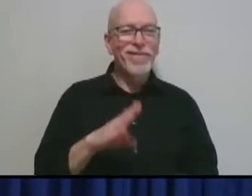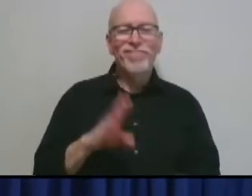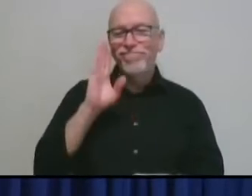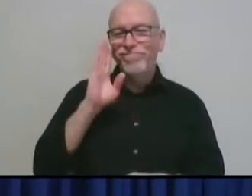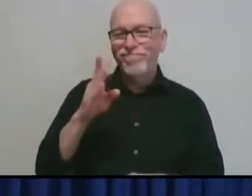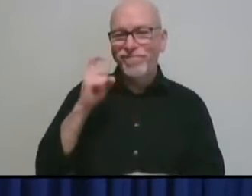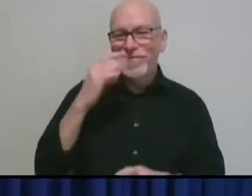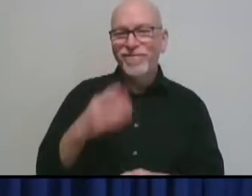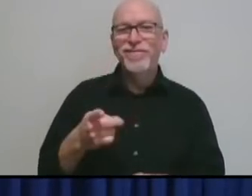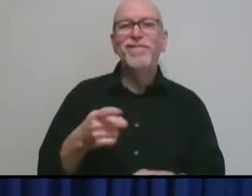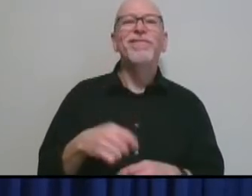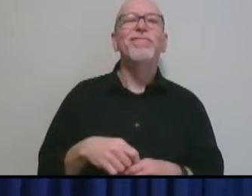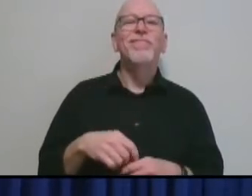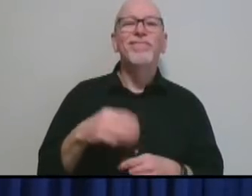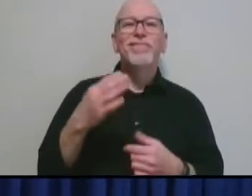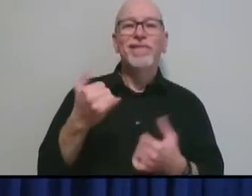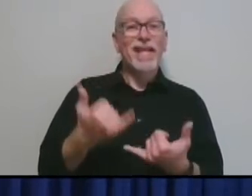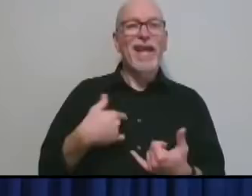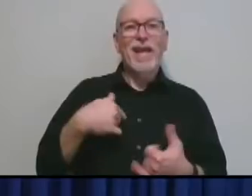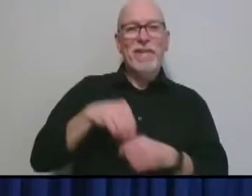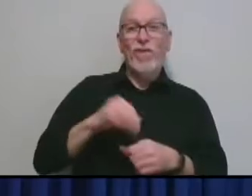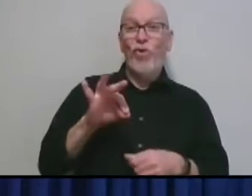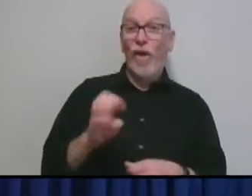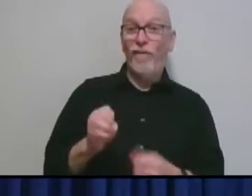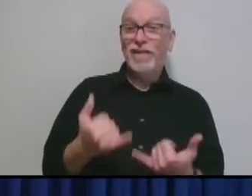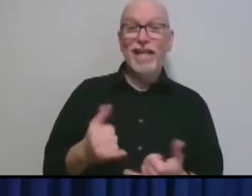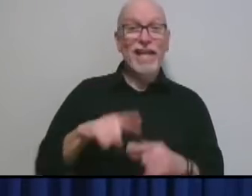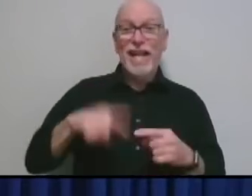the office for once, you won't hear my children. So,